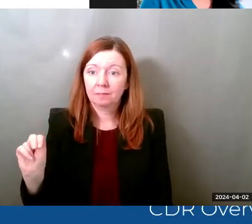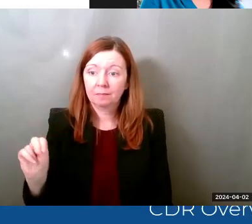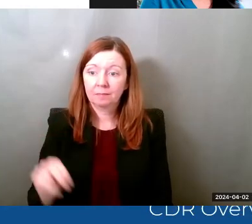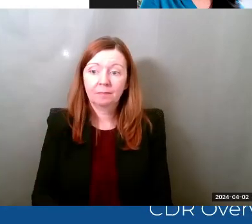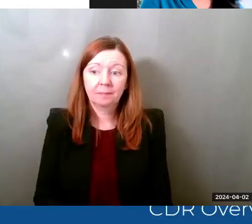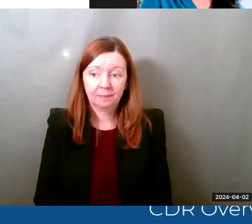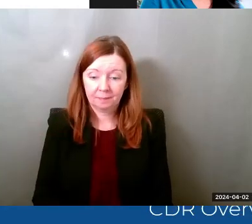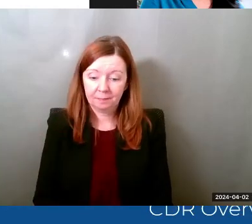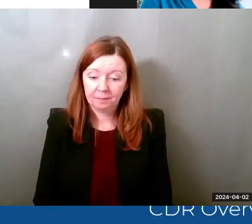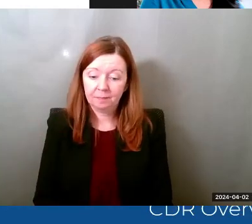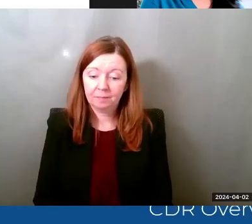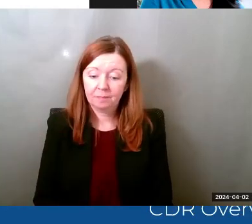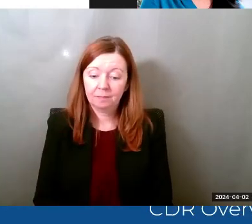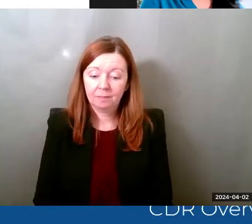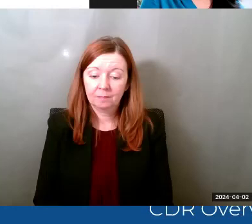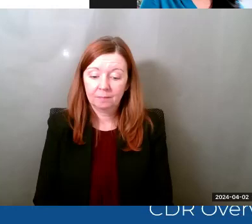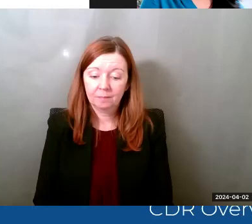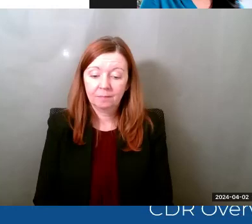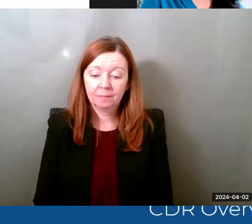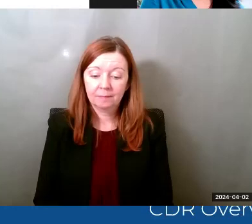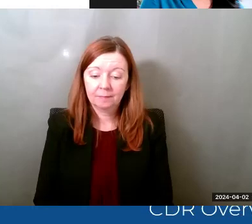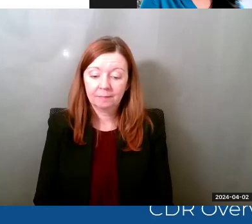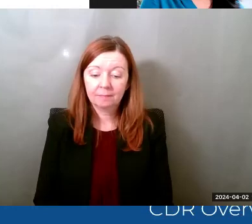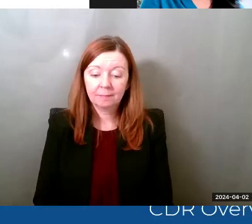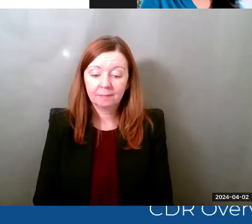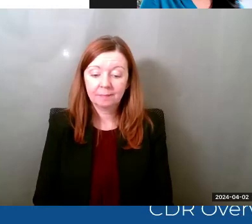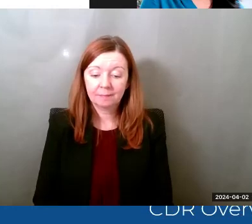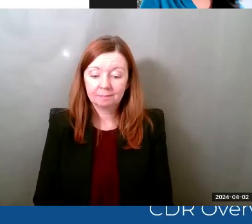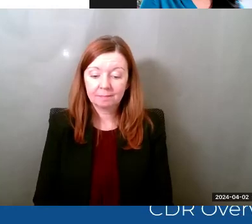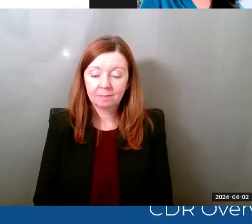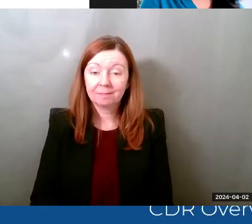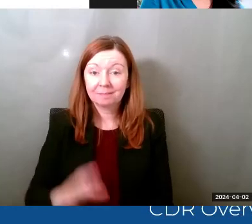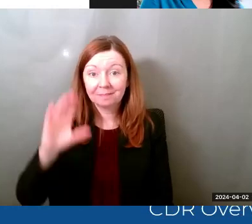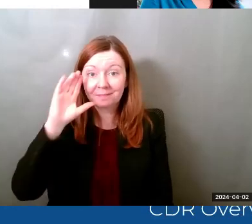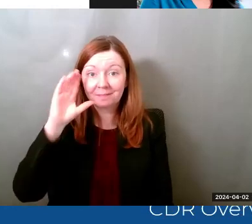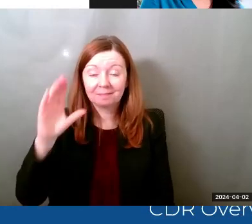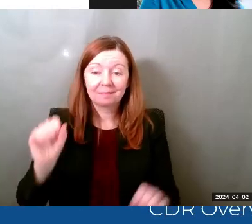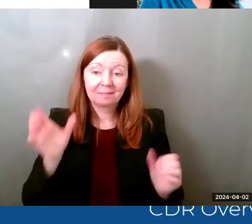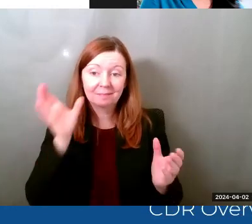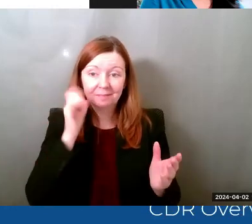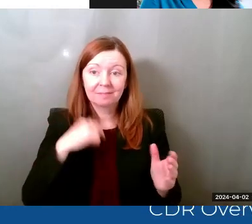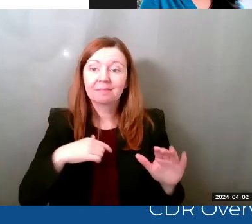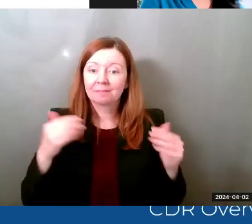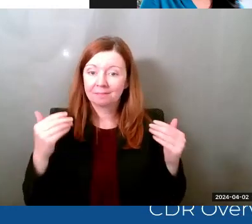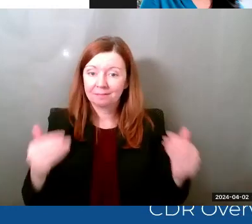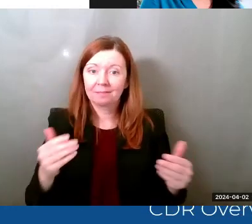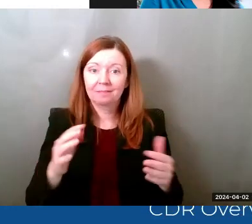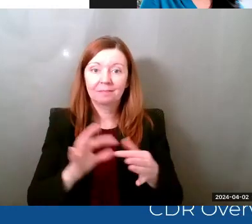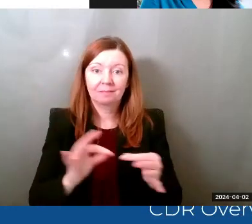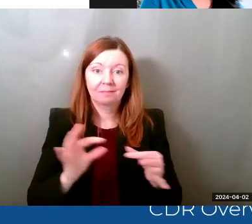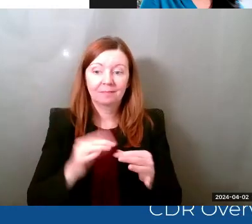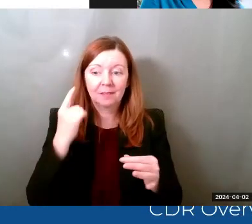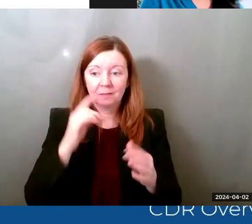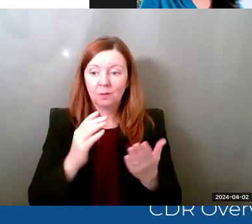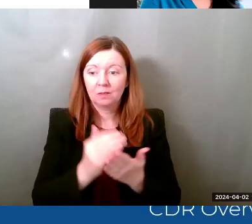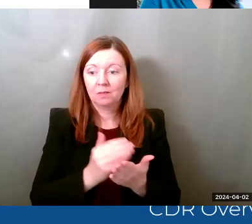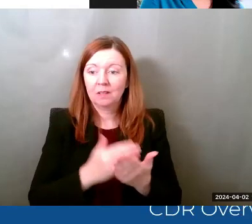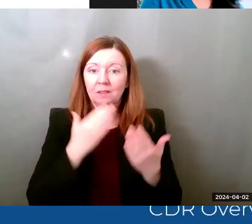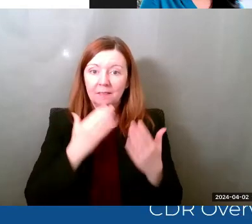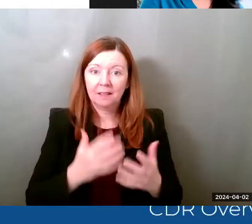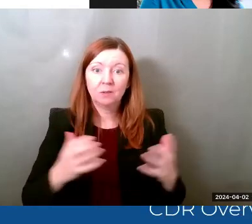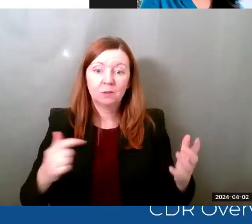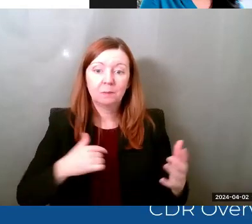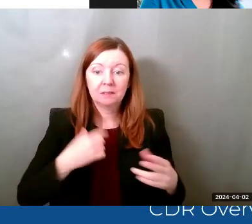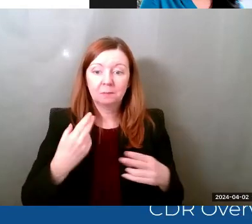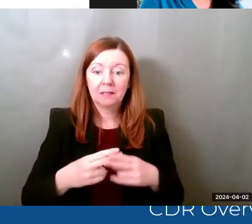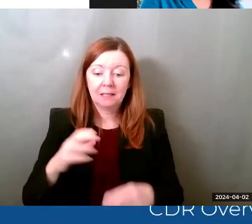Sharman, you should be able to unmute at this time. Hi there. Can you hear me? Yes, please state your name for the record. Thank you so much. My